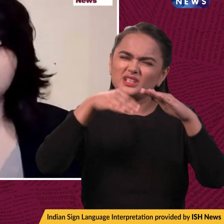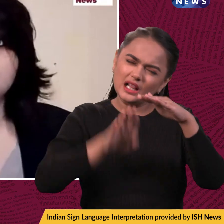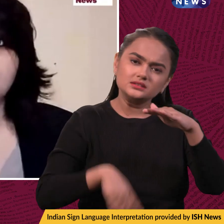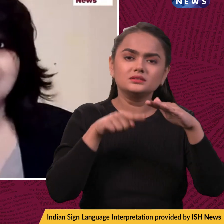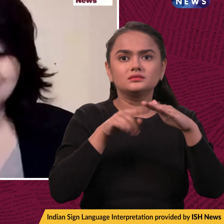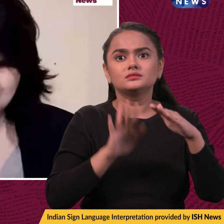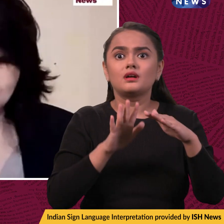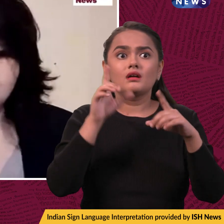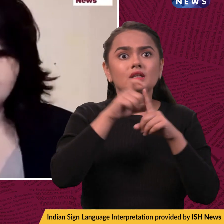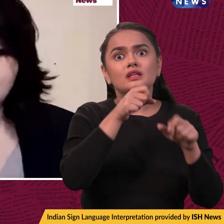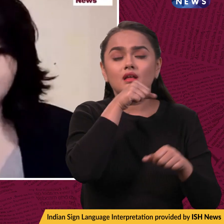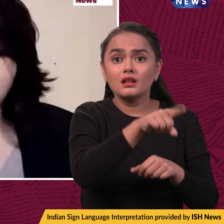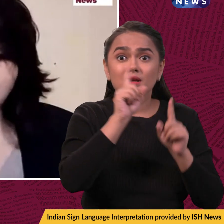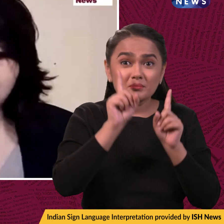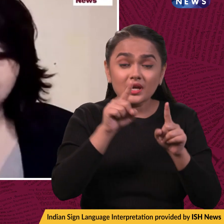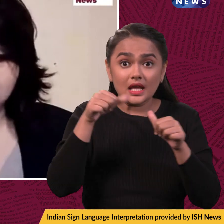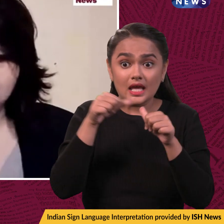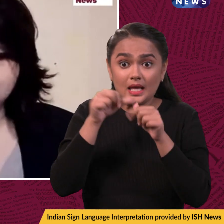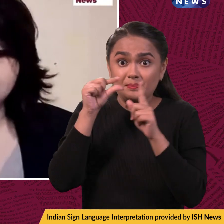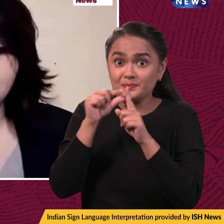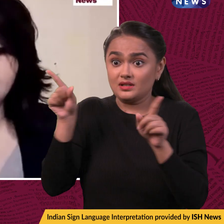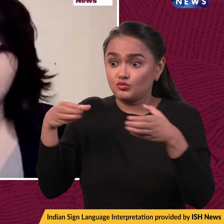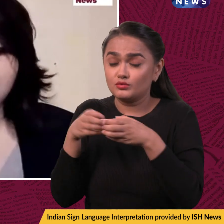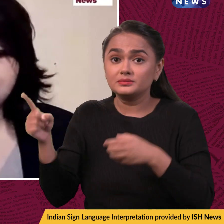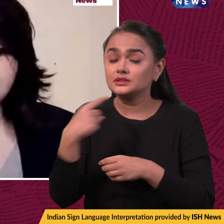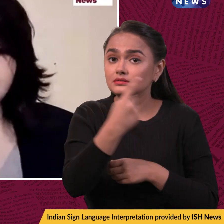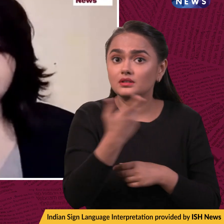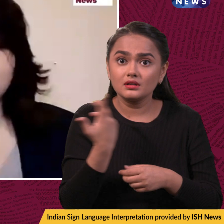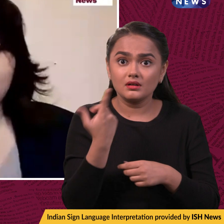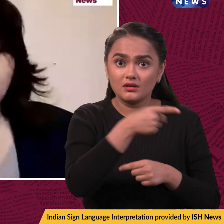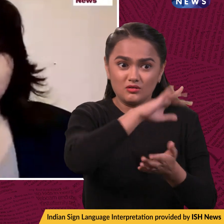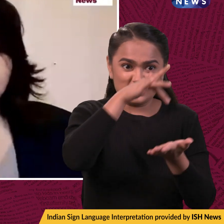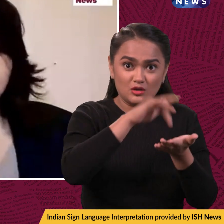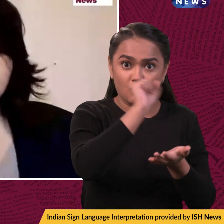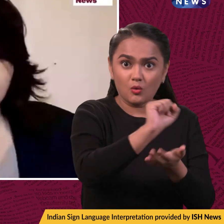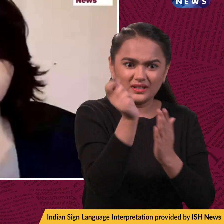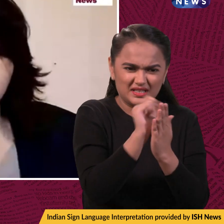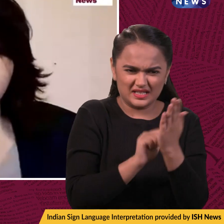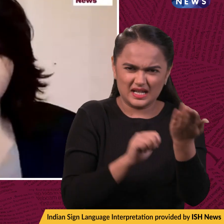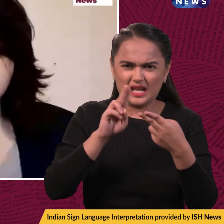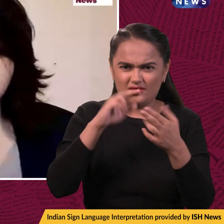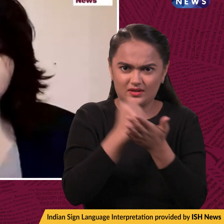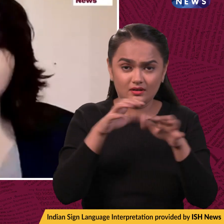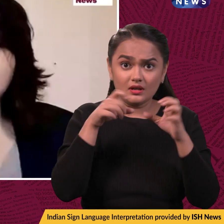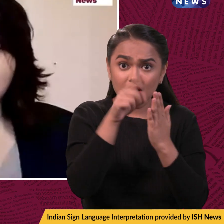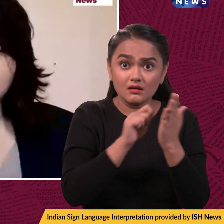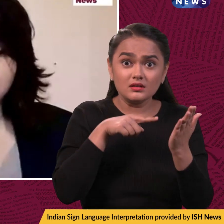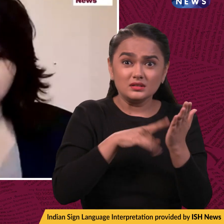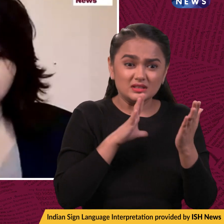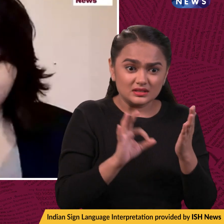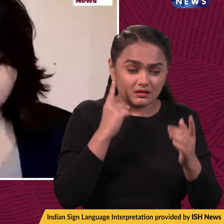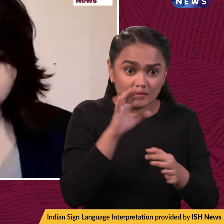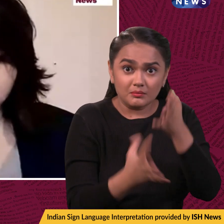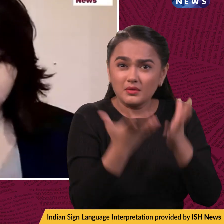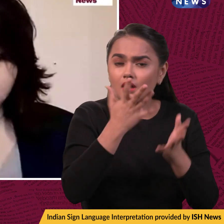to pollution in Delhi. Now, AAP has alleged that after the centre's own affidavit said stubble burning